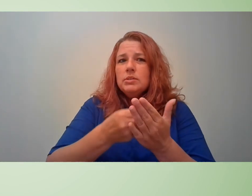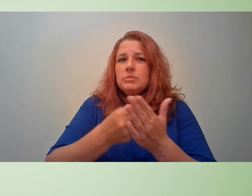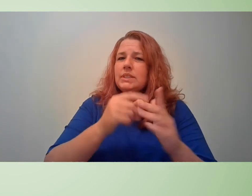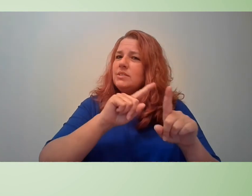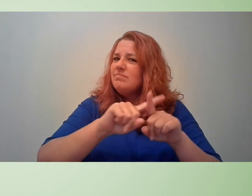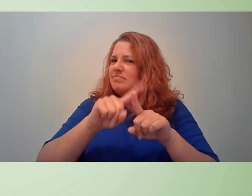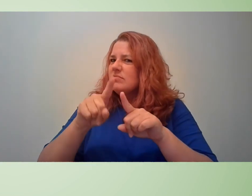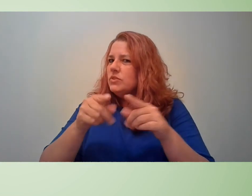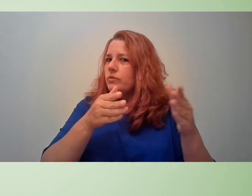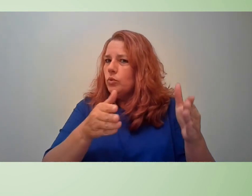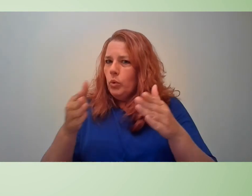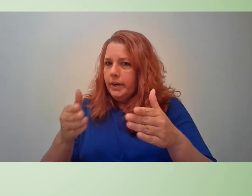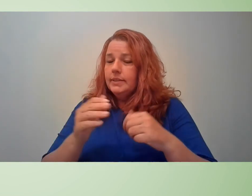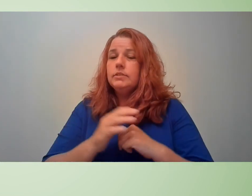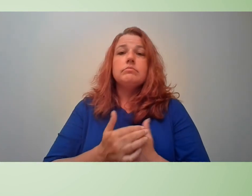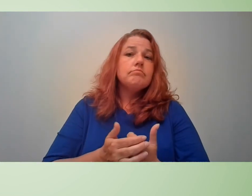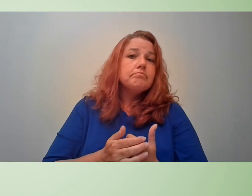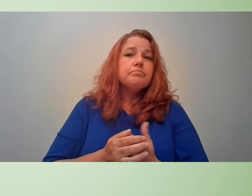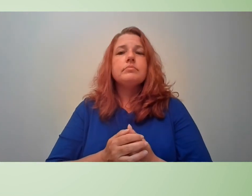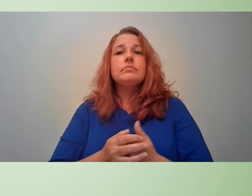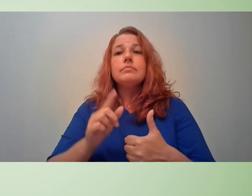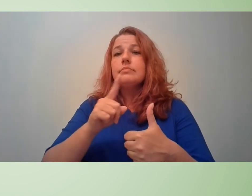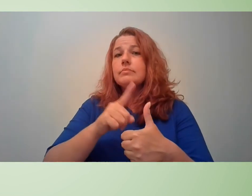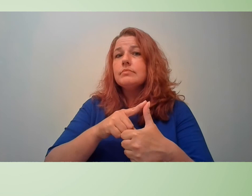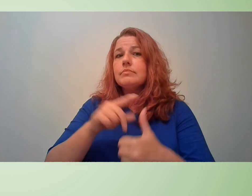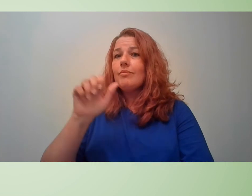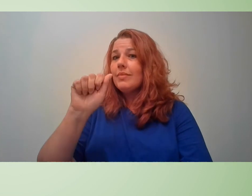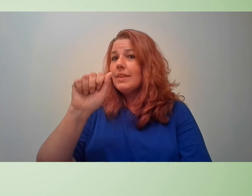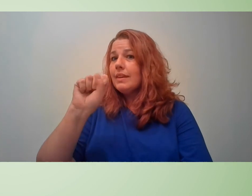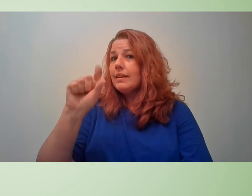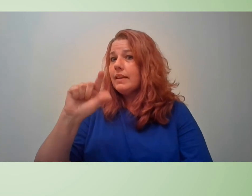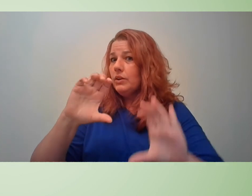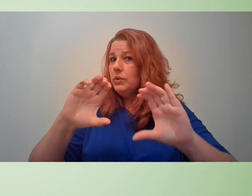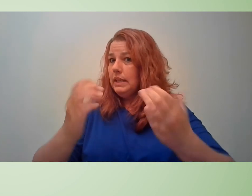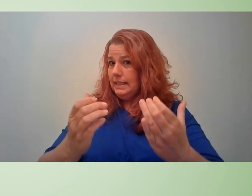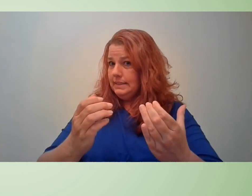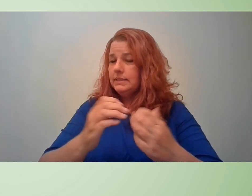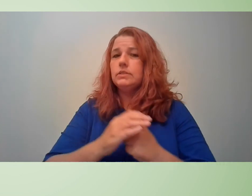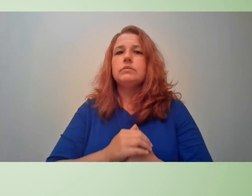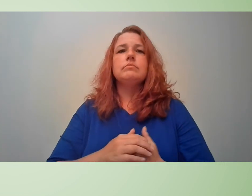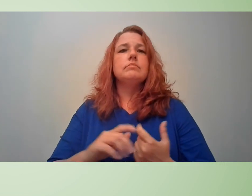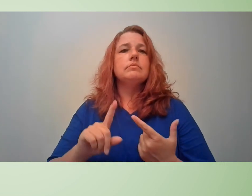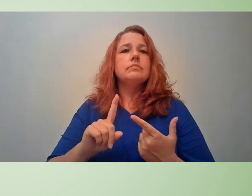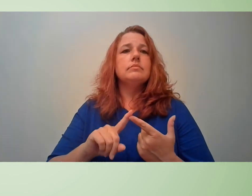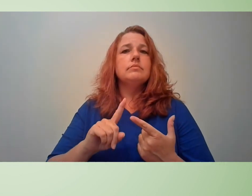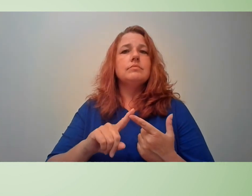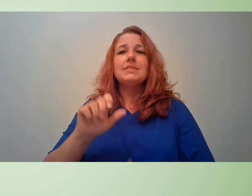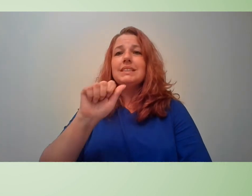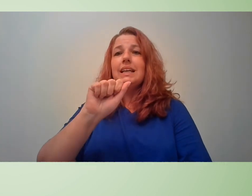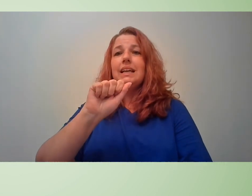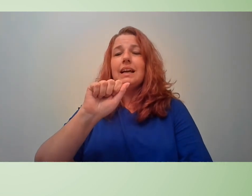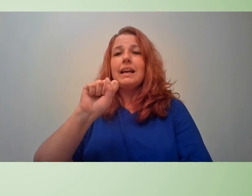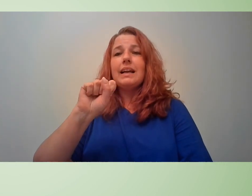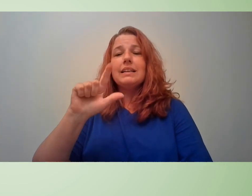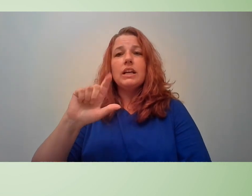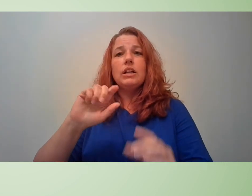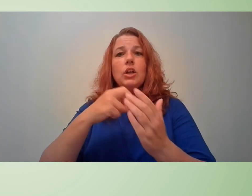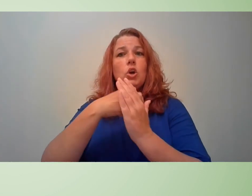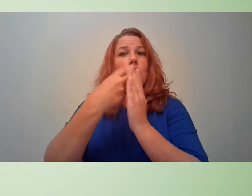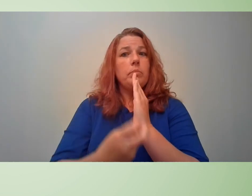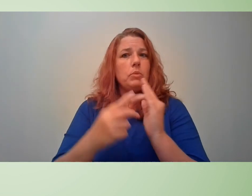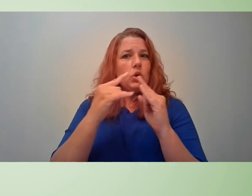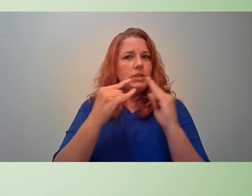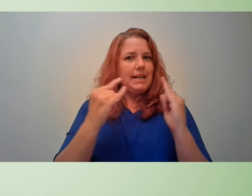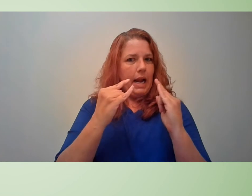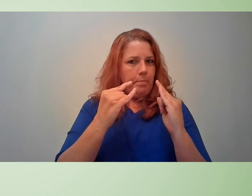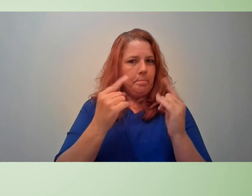camp in June, regional parent meetings, interpreters to facilitate communication, the school helper newsletter,